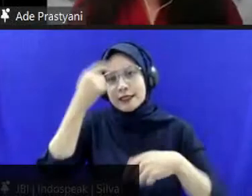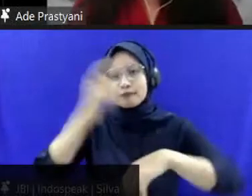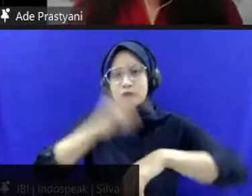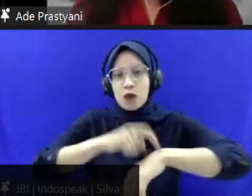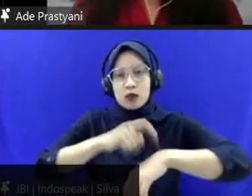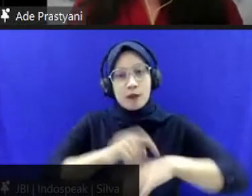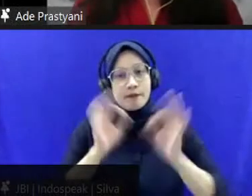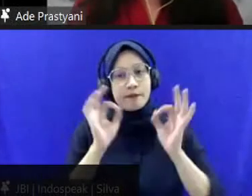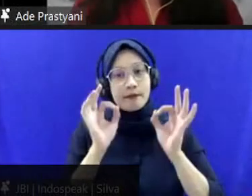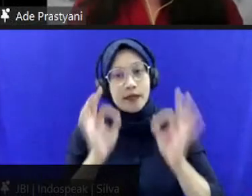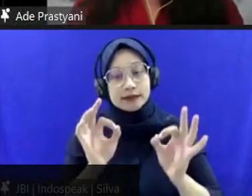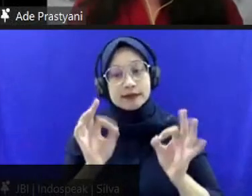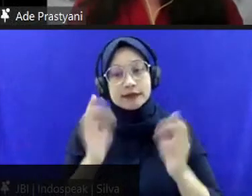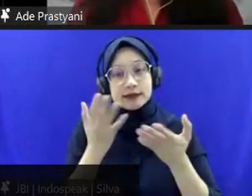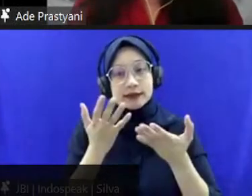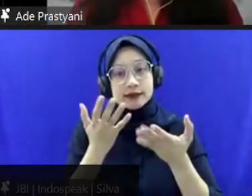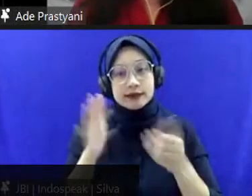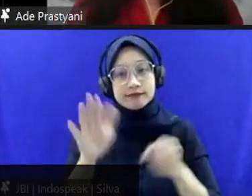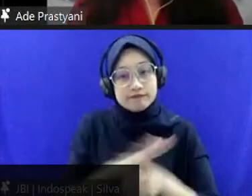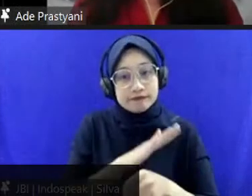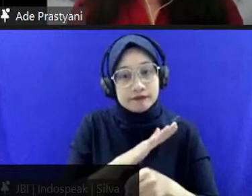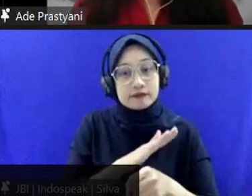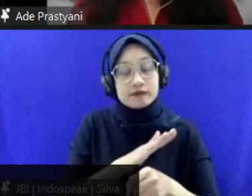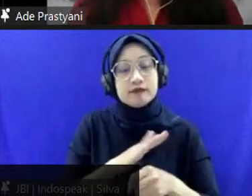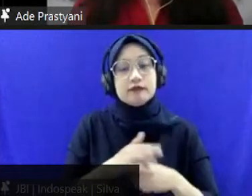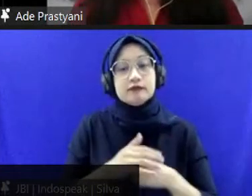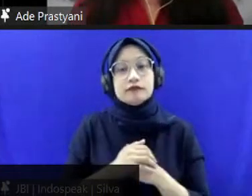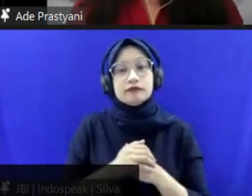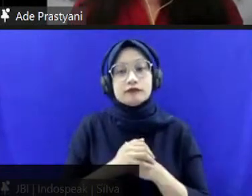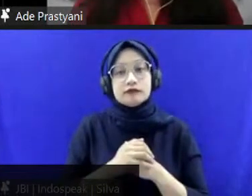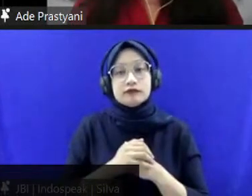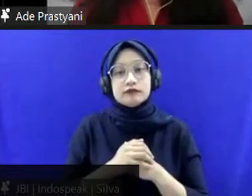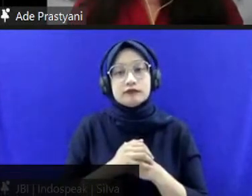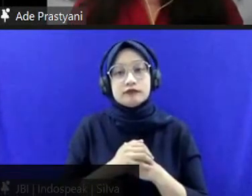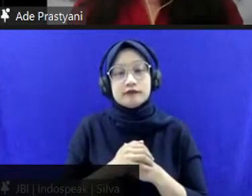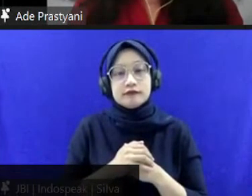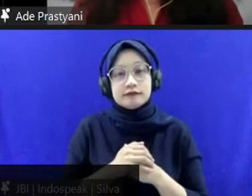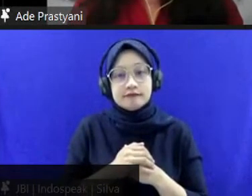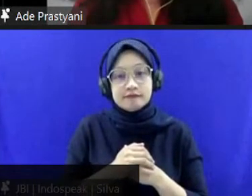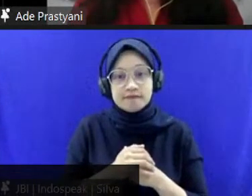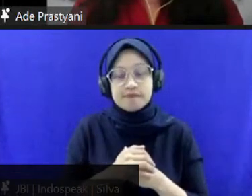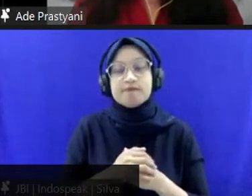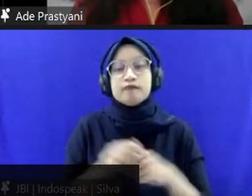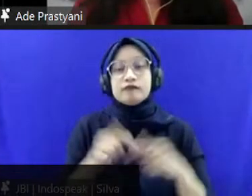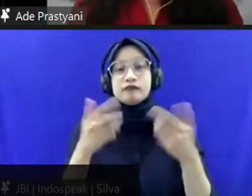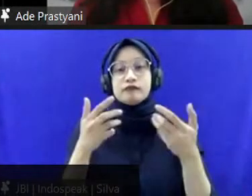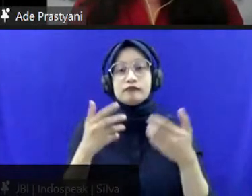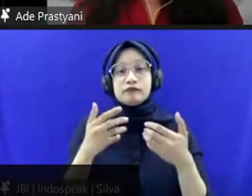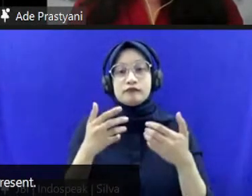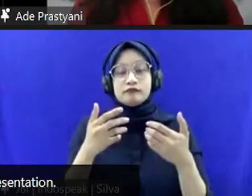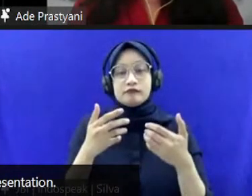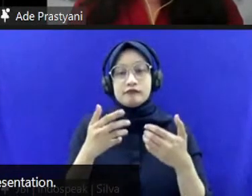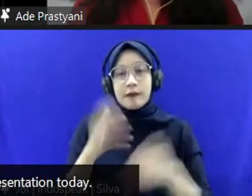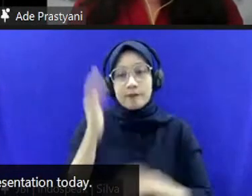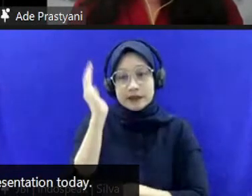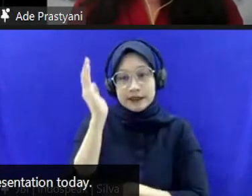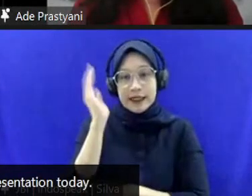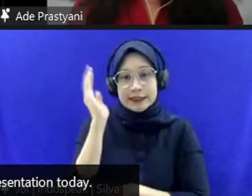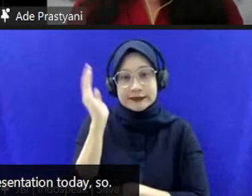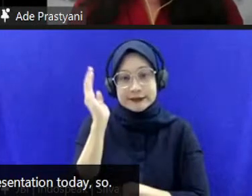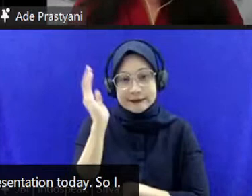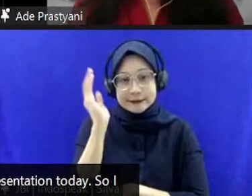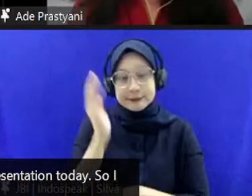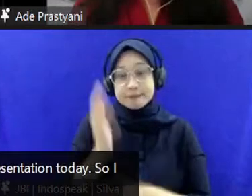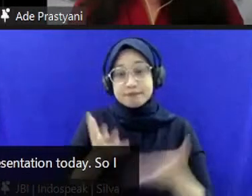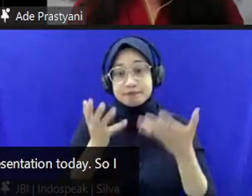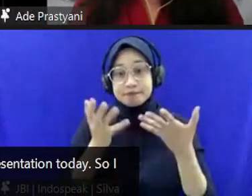and that's we reached at the end of the panel presentation today. So I would